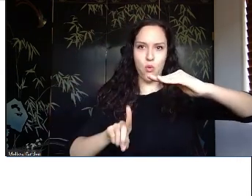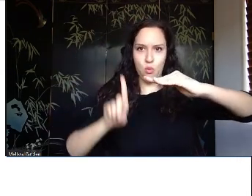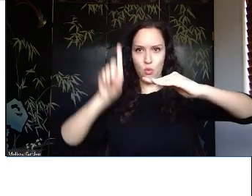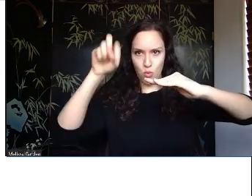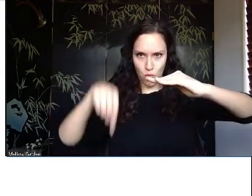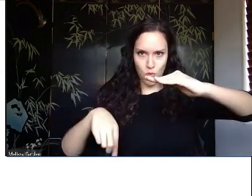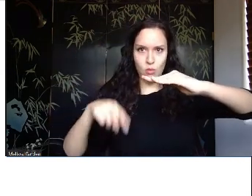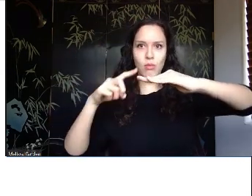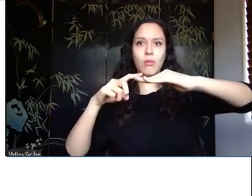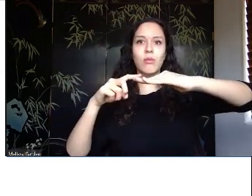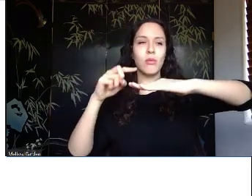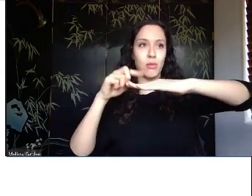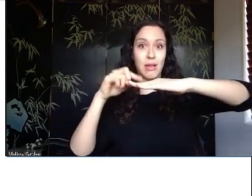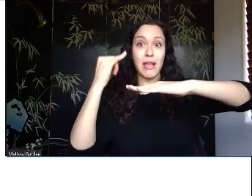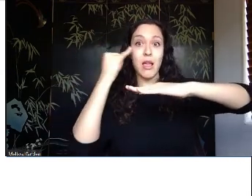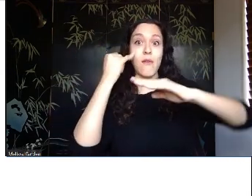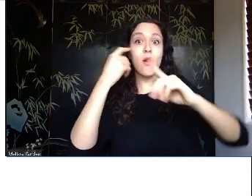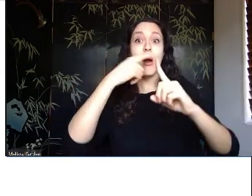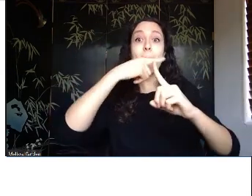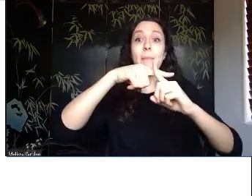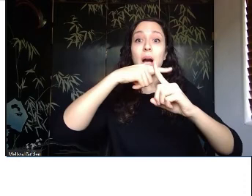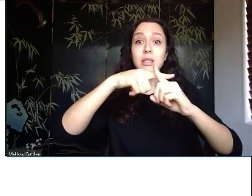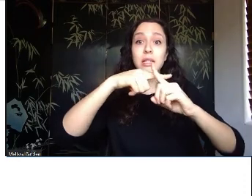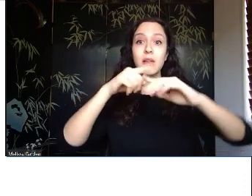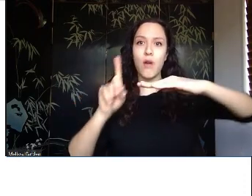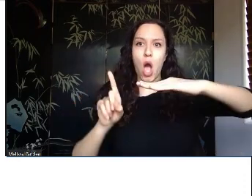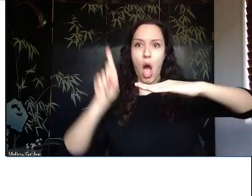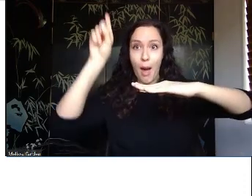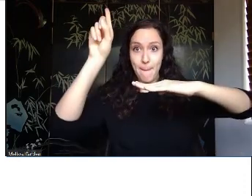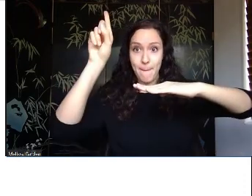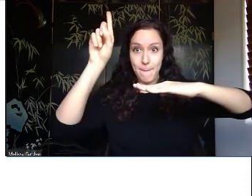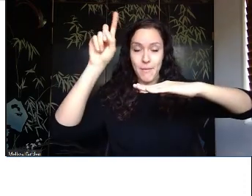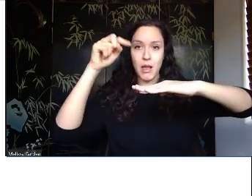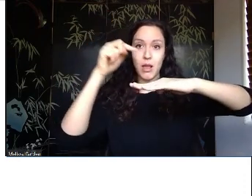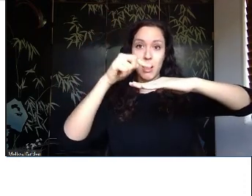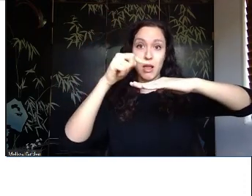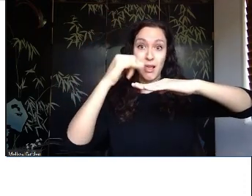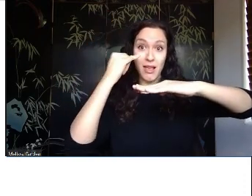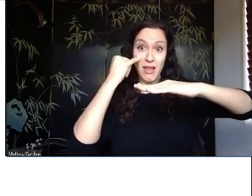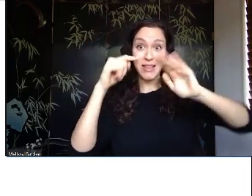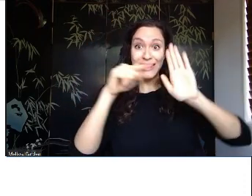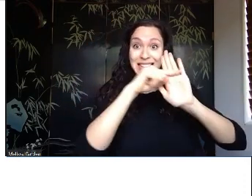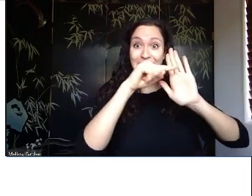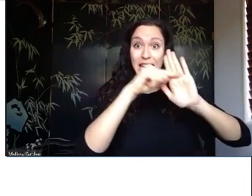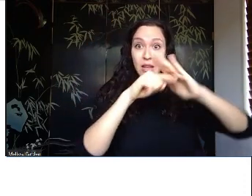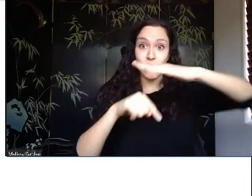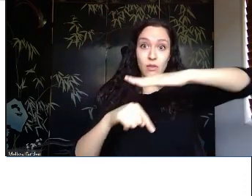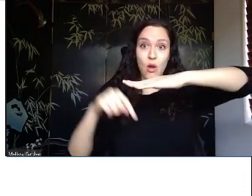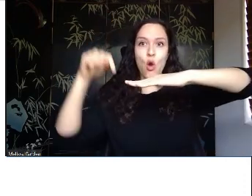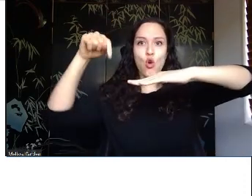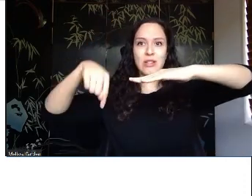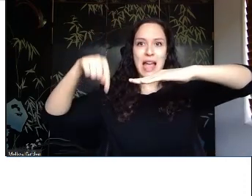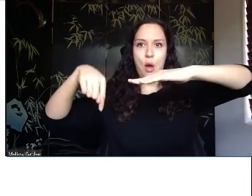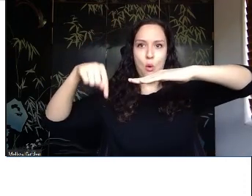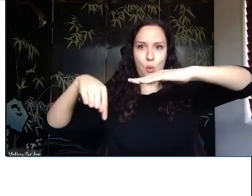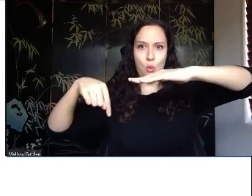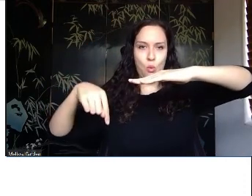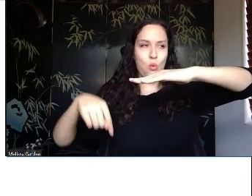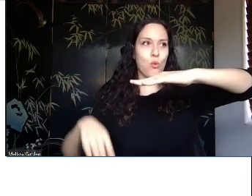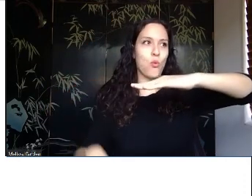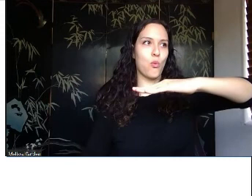if it's positive, you go up. If it's negative, you go down.